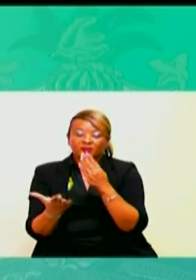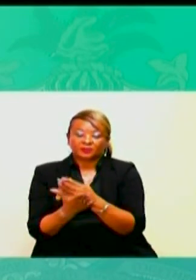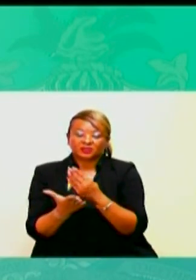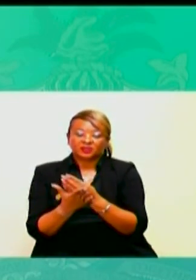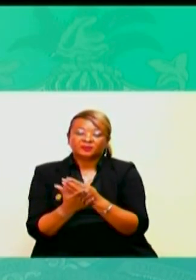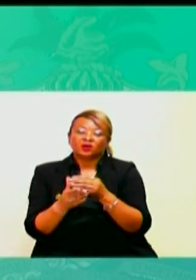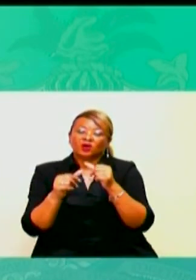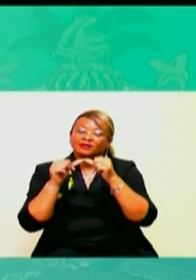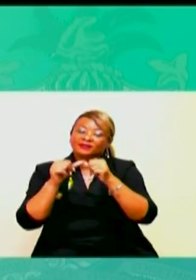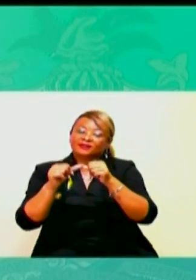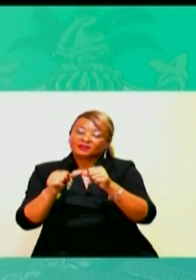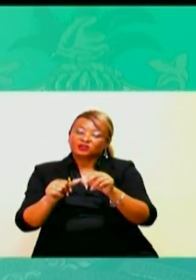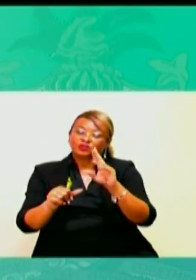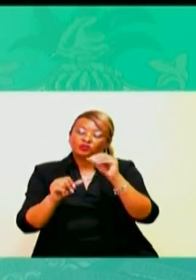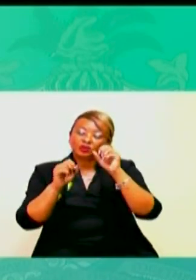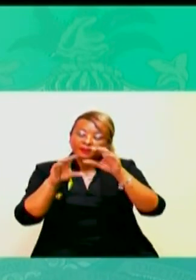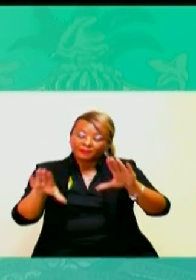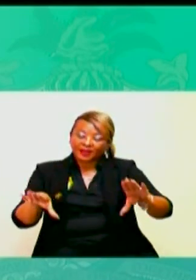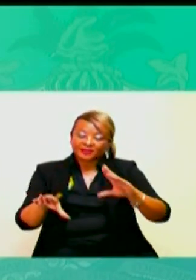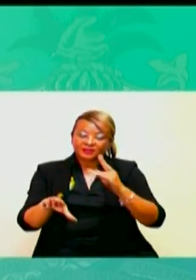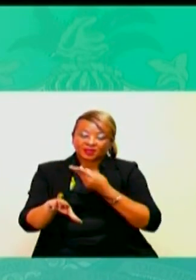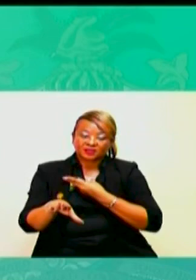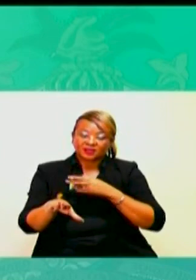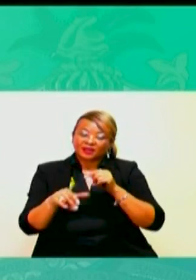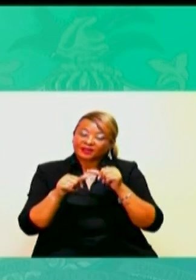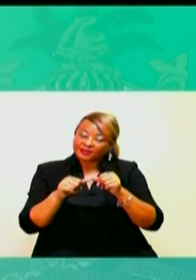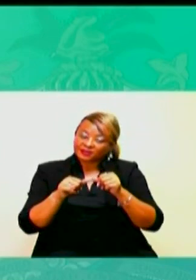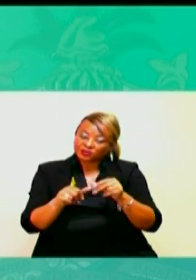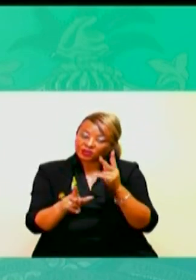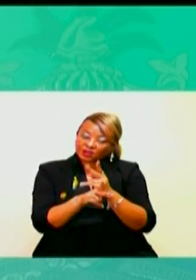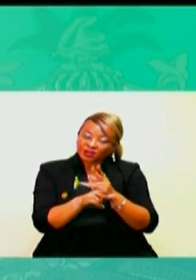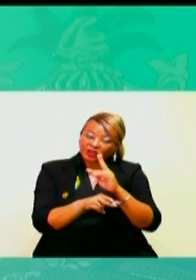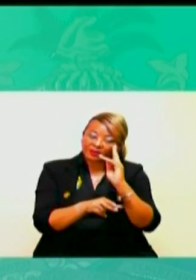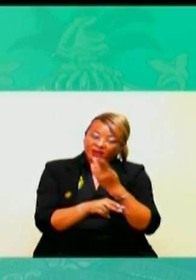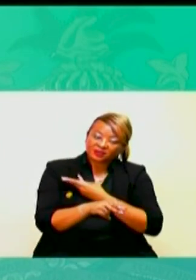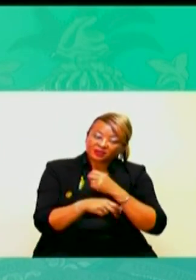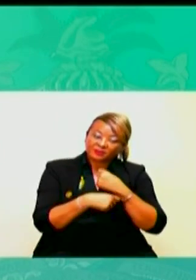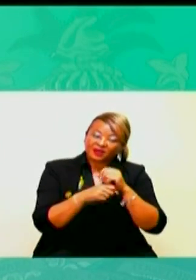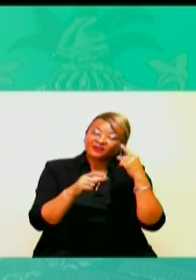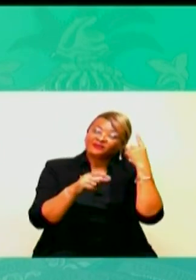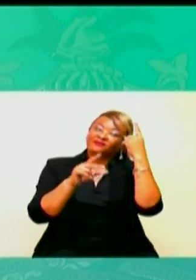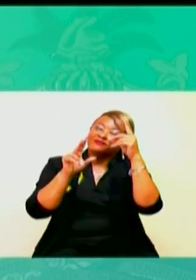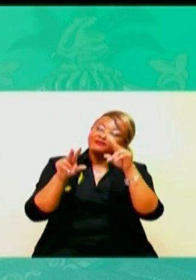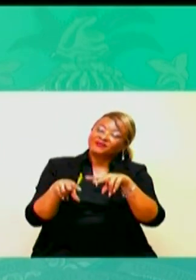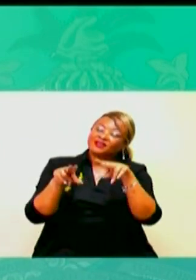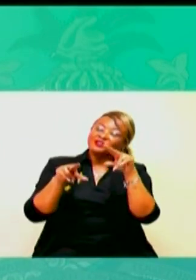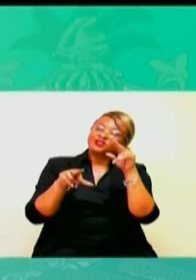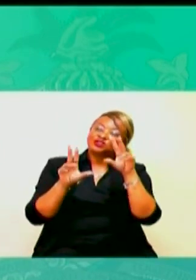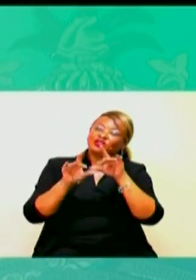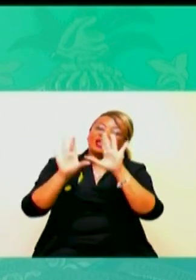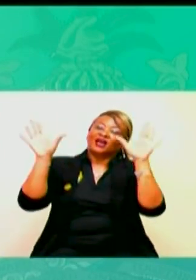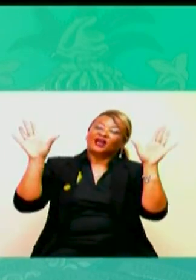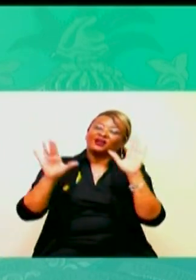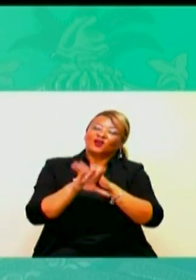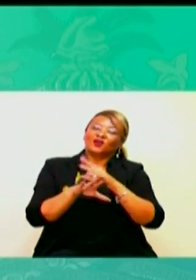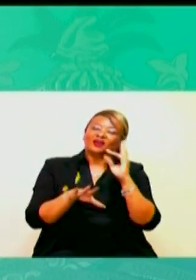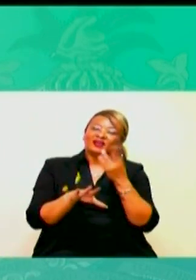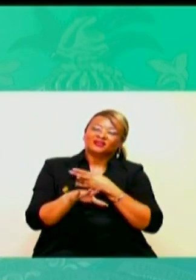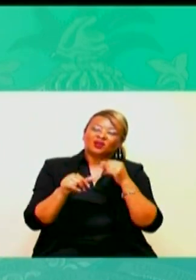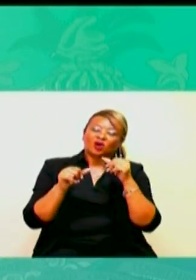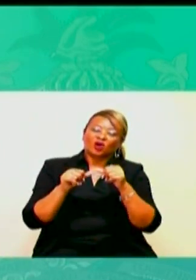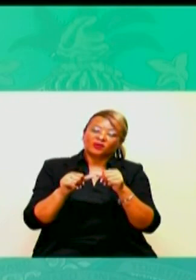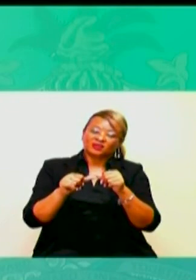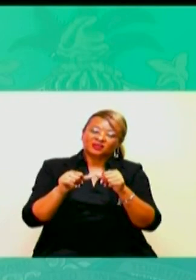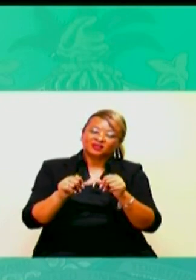God continue to bless us. May he continue to keep us. May he continue to make his face shine upon us. And may he always continue to give